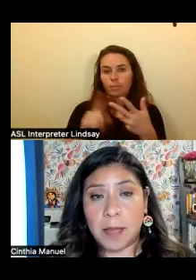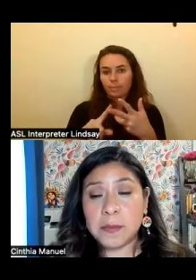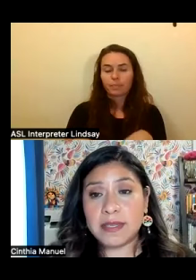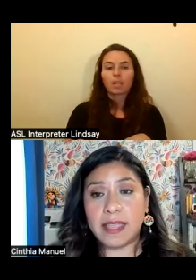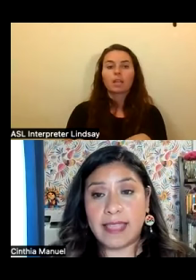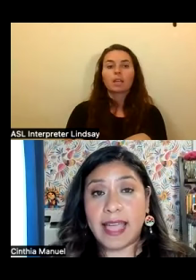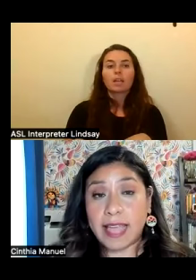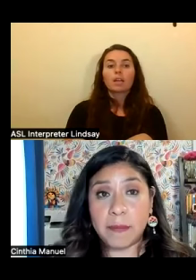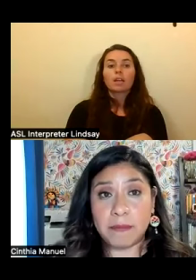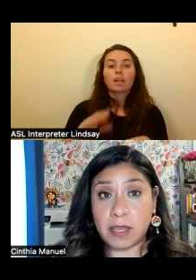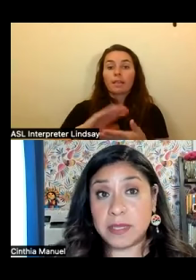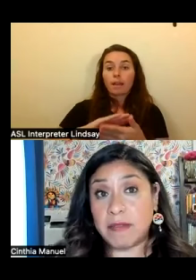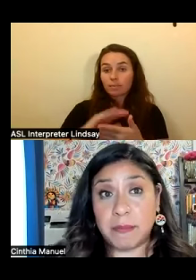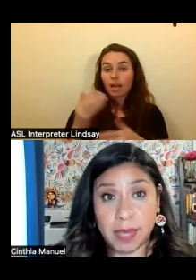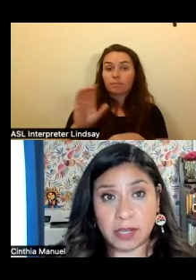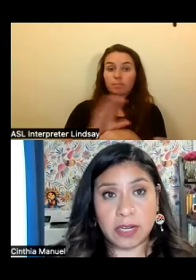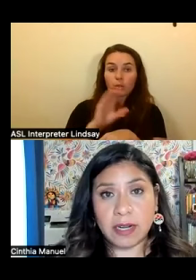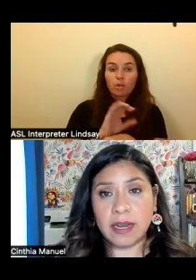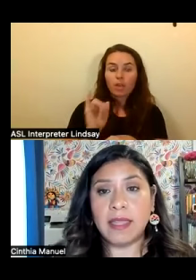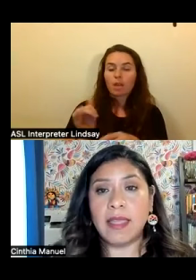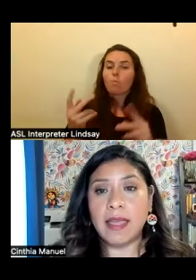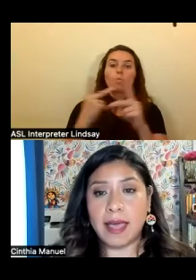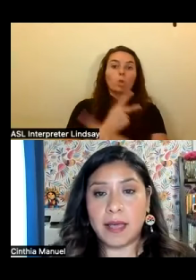and laptops, that gap becomes even bigger.